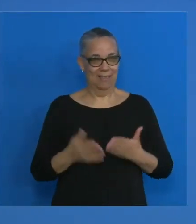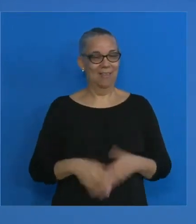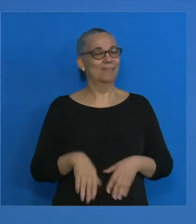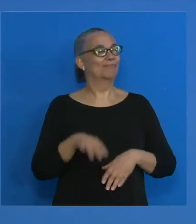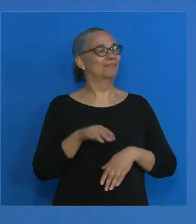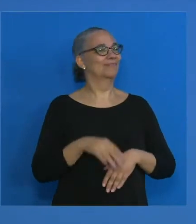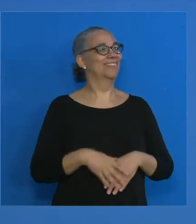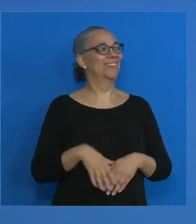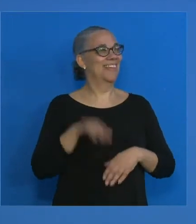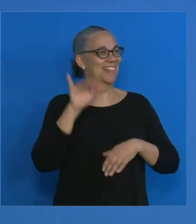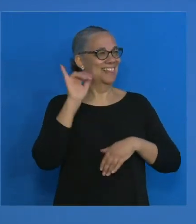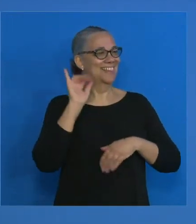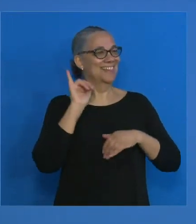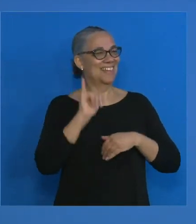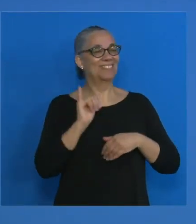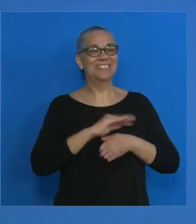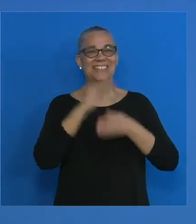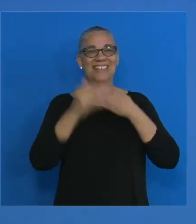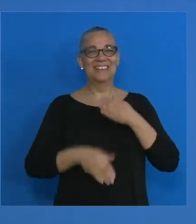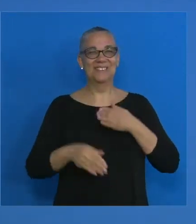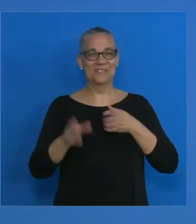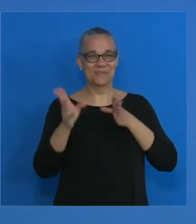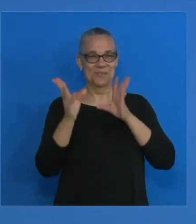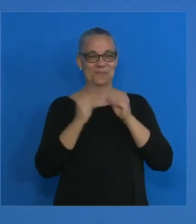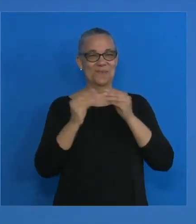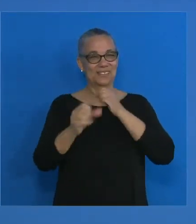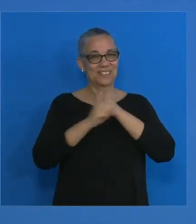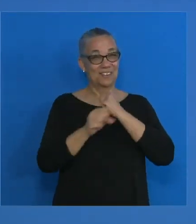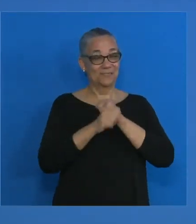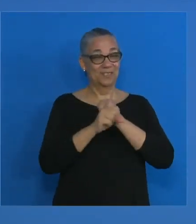very much. There will be another Minister of Health will be